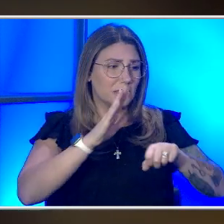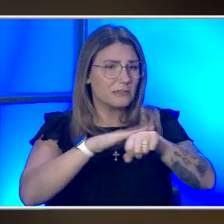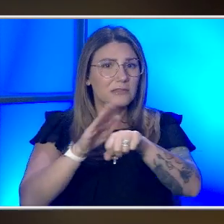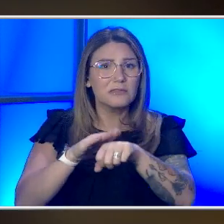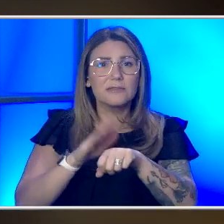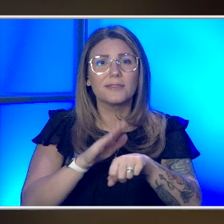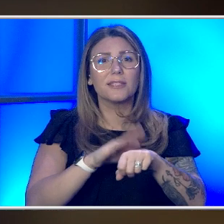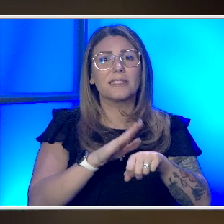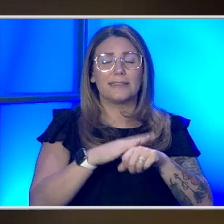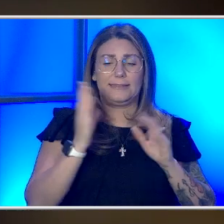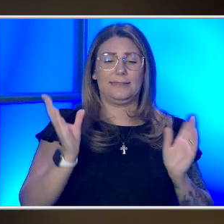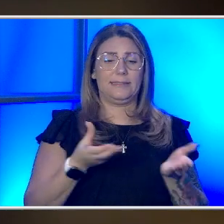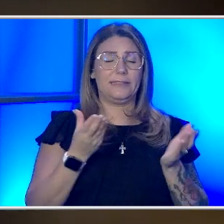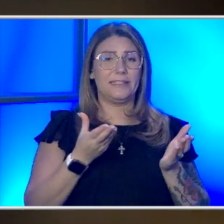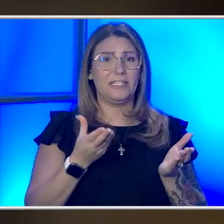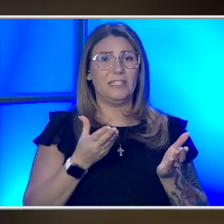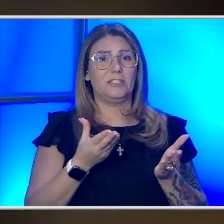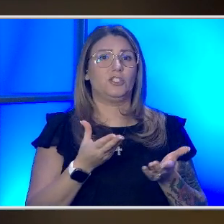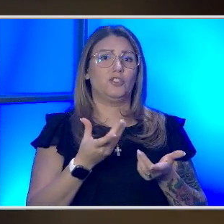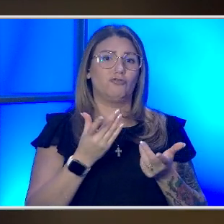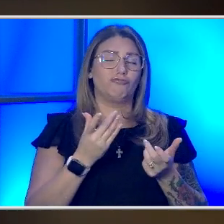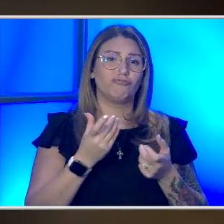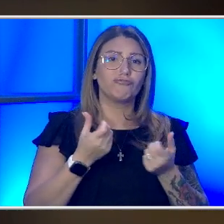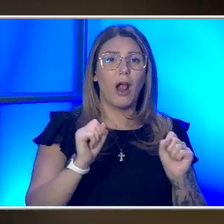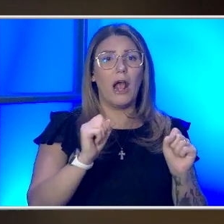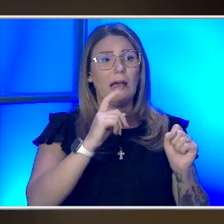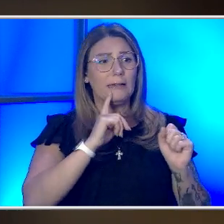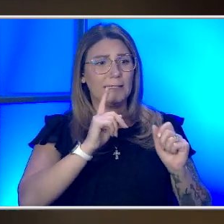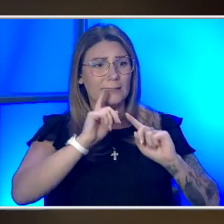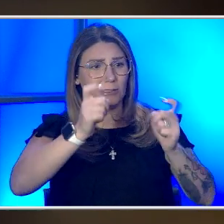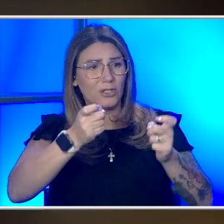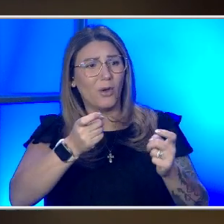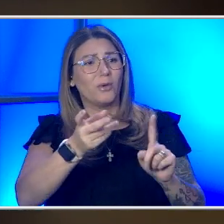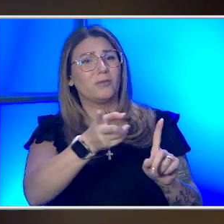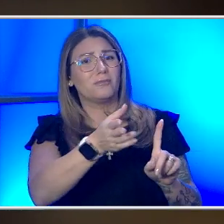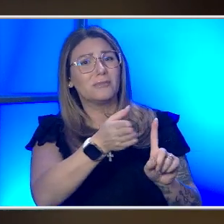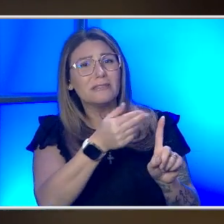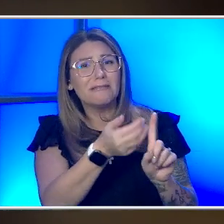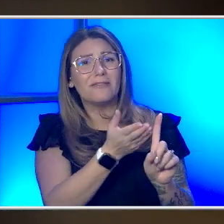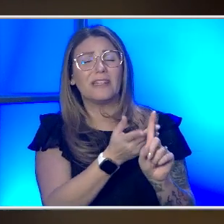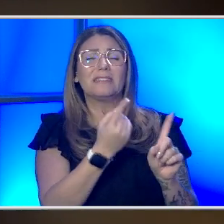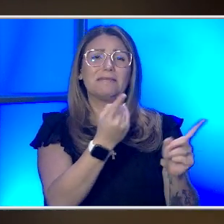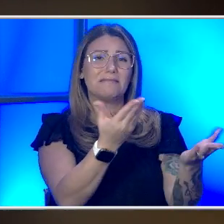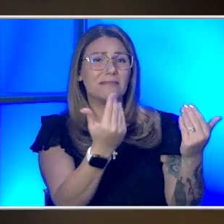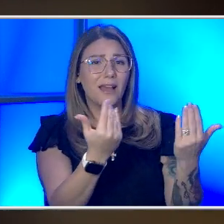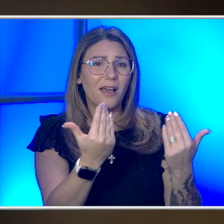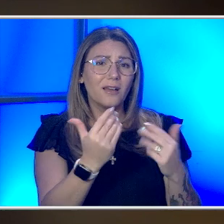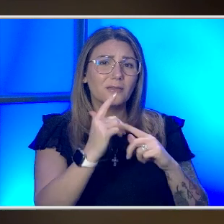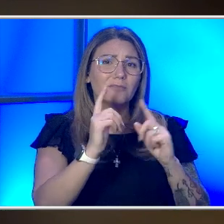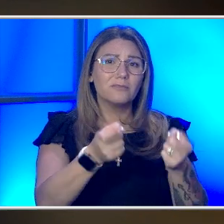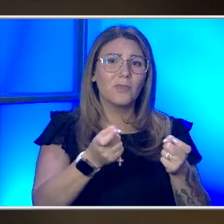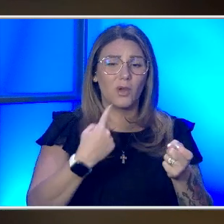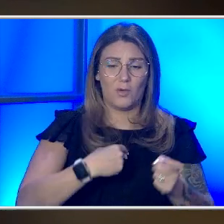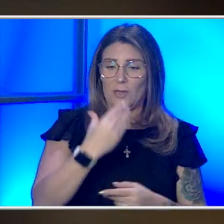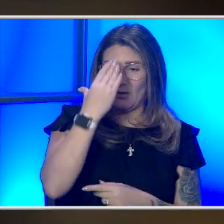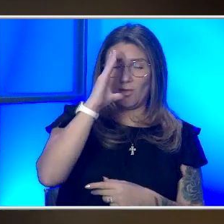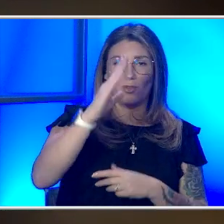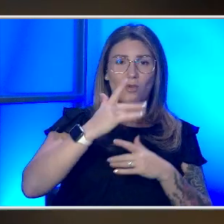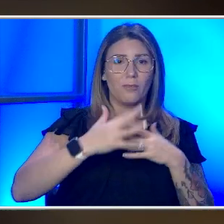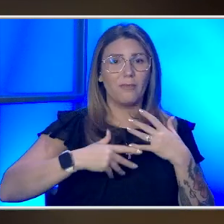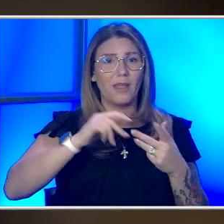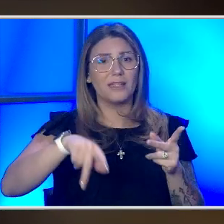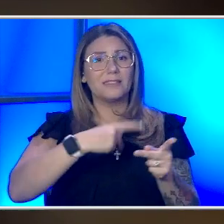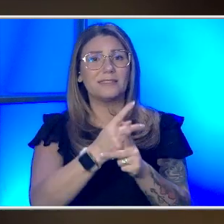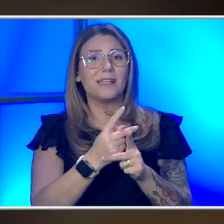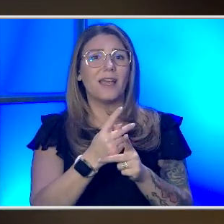here, trying to get donors in the door. We also, once you've donated with us, we know your blood type. We'll let you know what your blood type is, and we